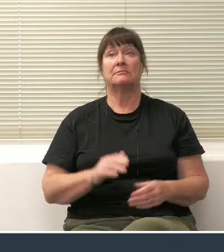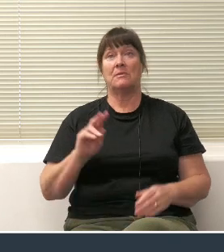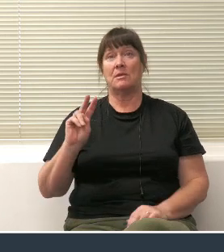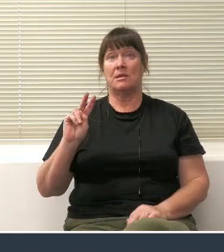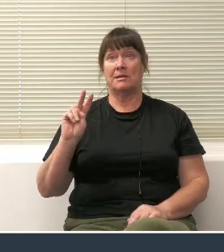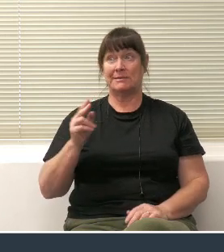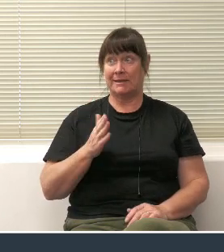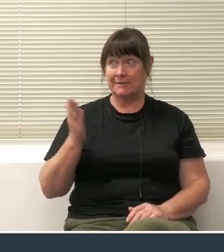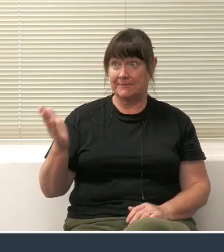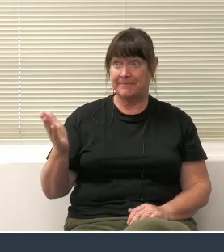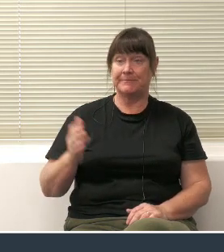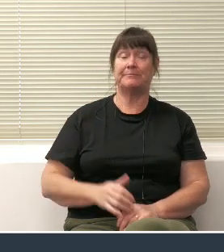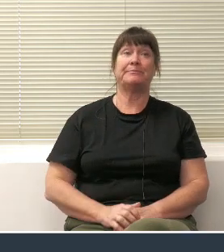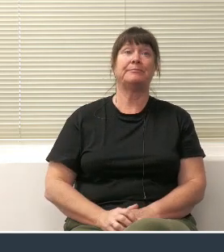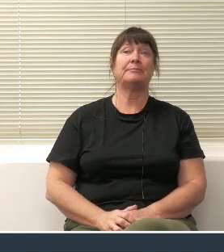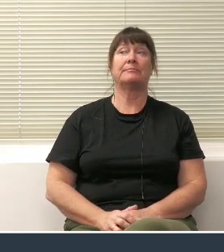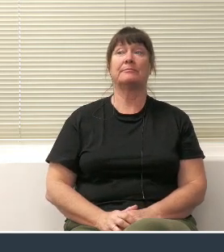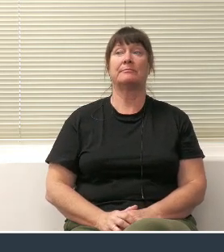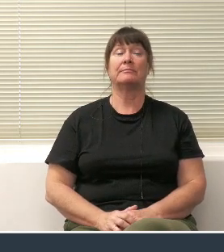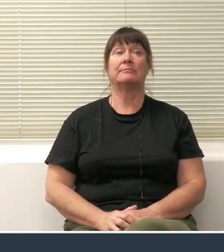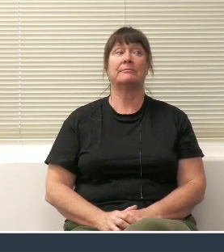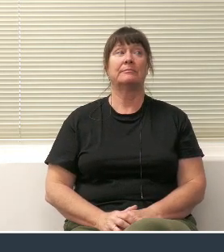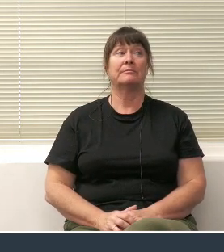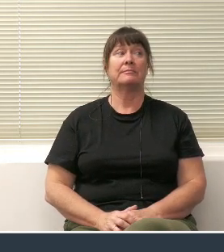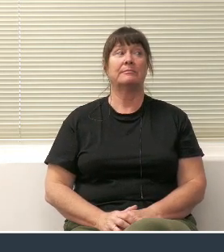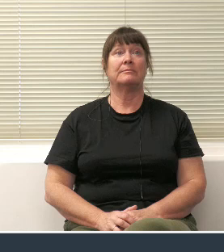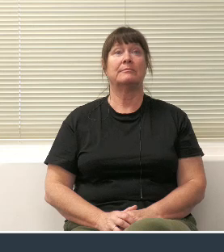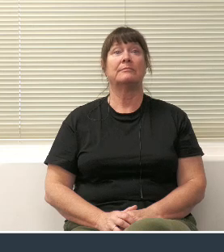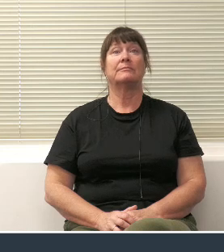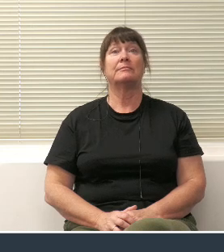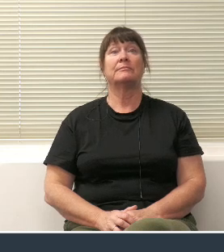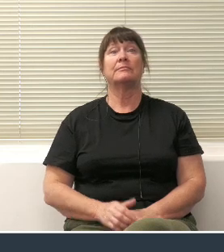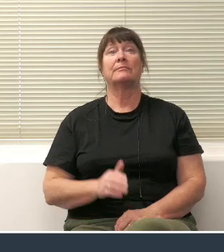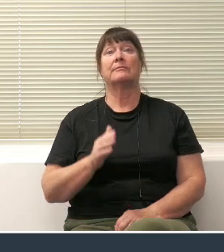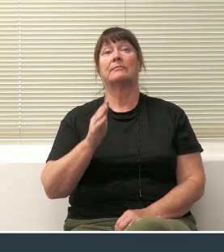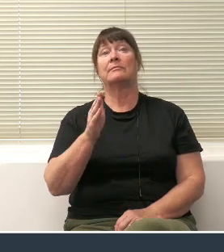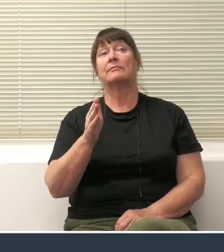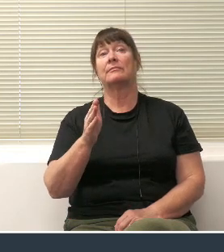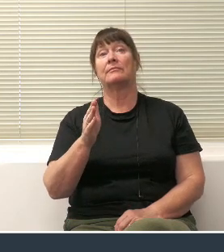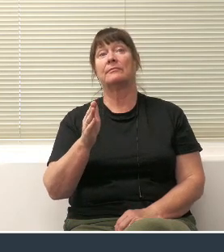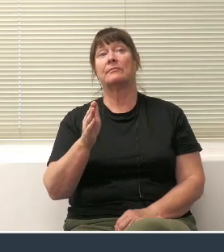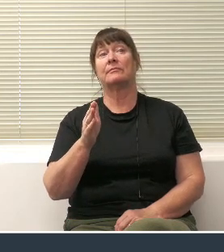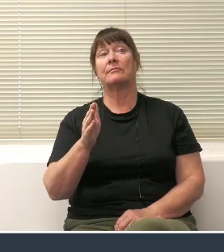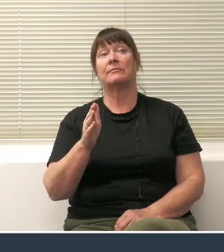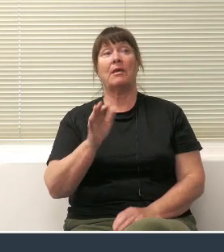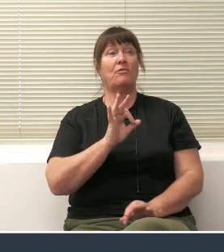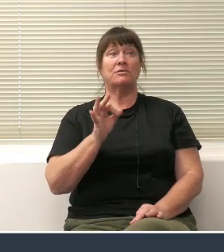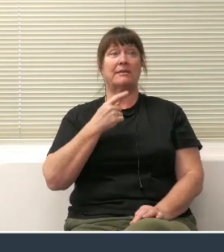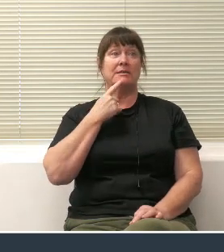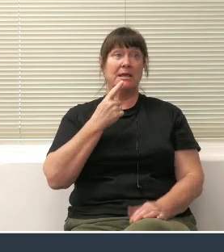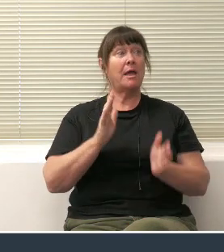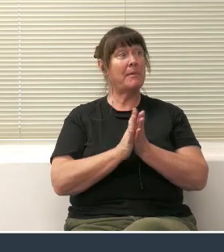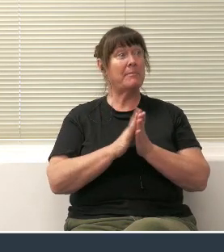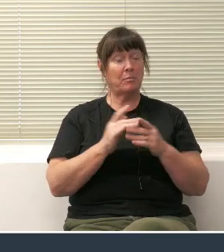Councillor Bogue. I'd invite Councillor Gregg to speak to the motion as the mover. Look, I've got nothing to say except I'm happy